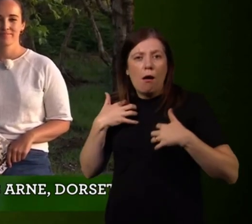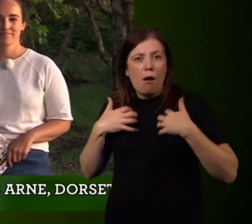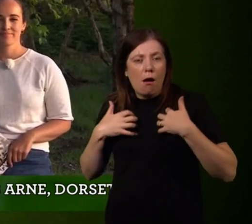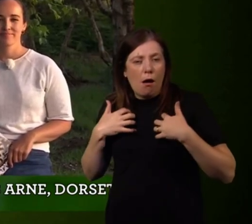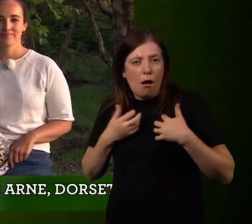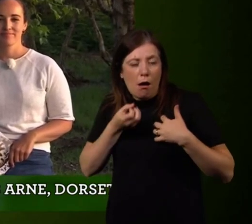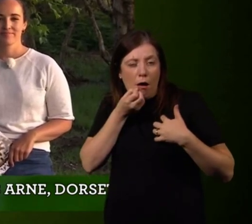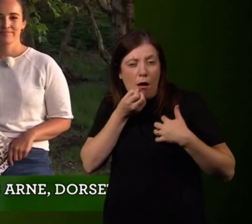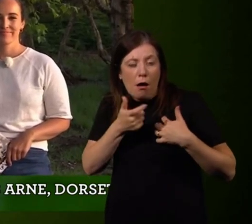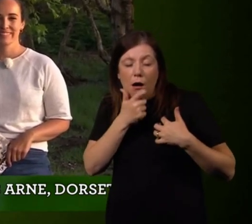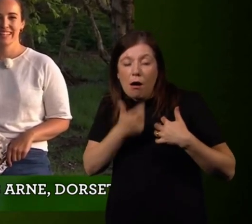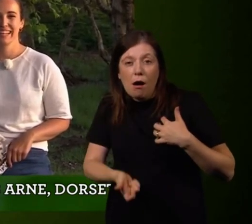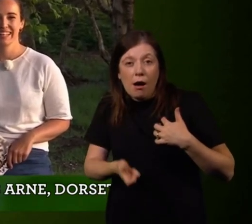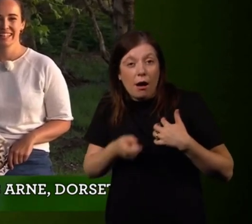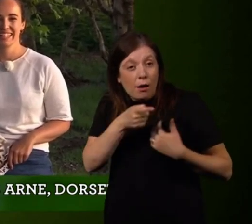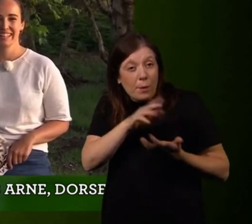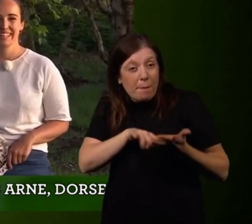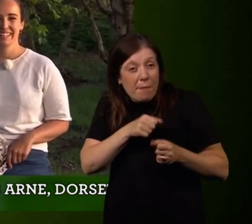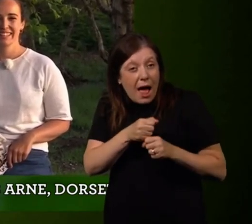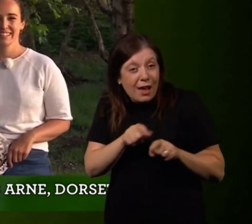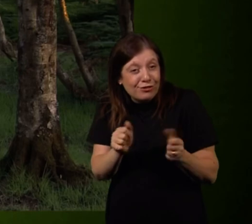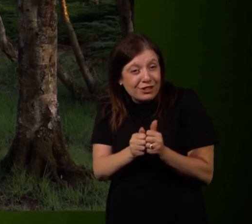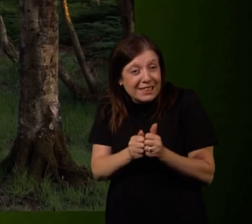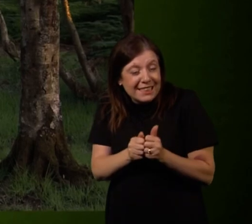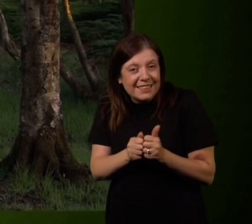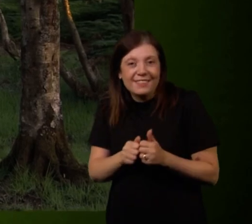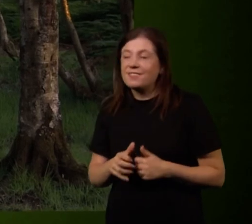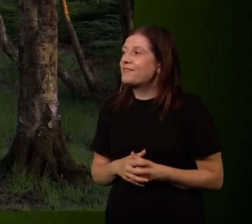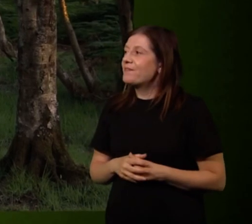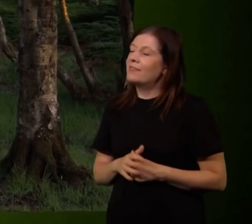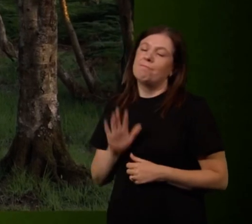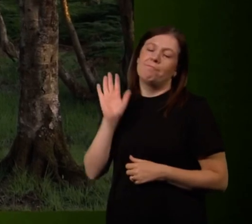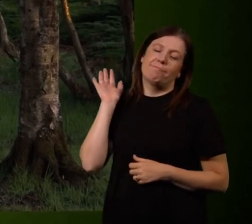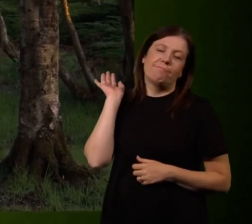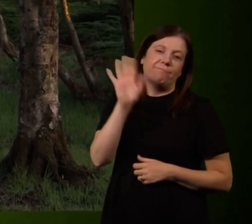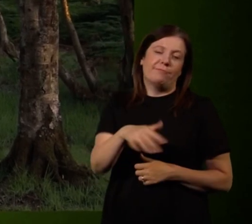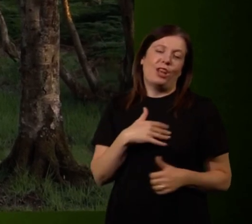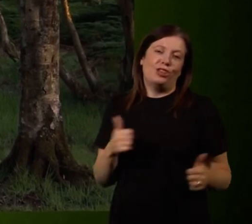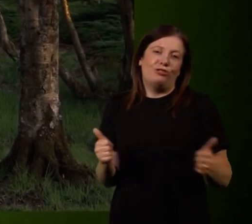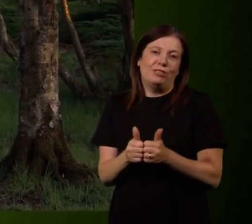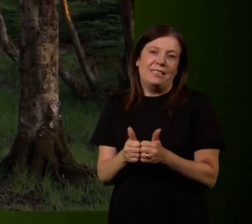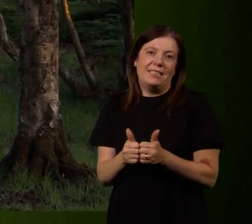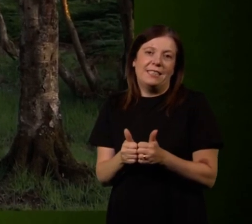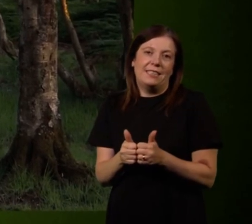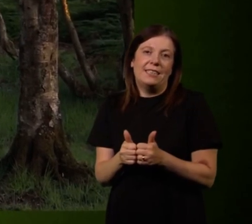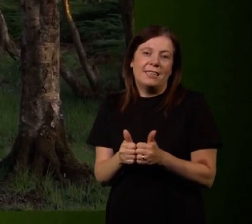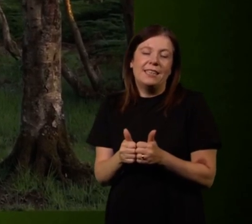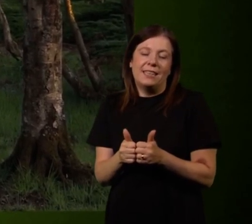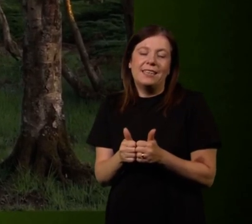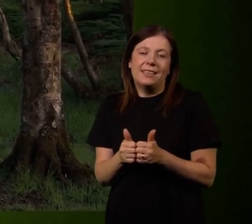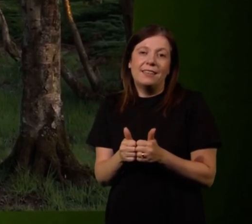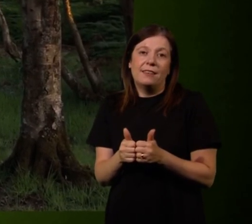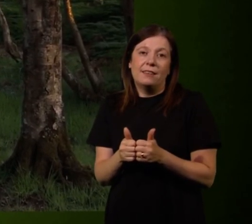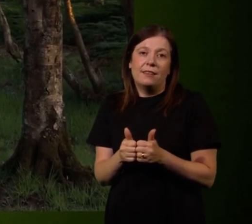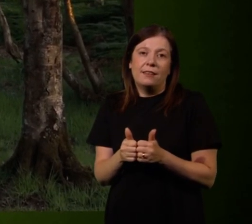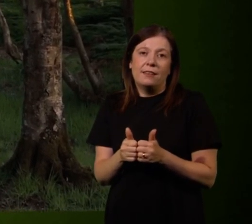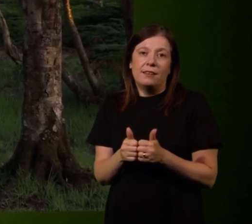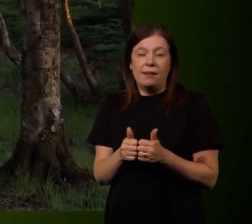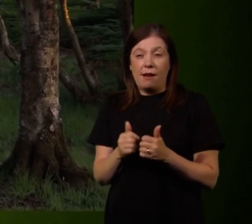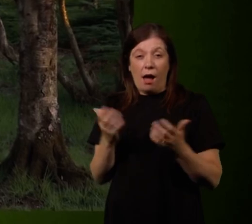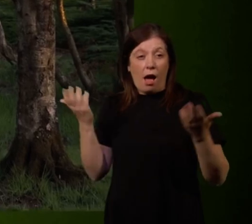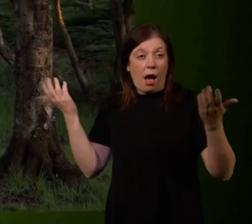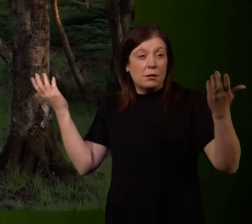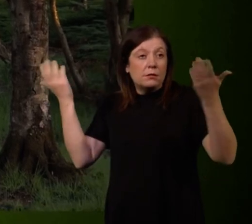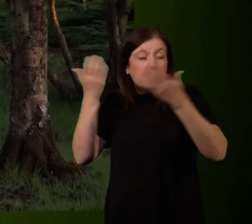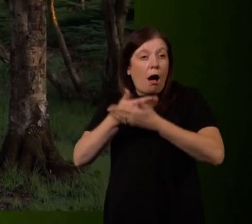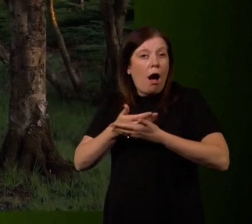come on, what could be better than that? Yeah, I totally agree, Gillian. Sometimes it really puts things into perspective when you see a truly